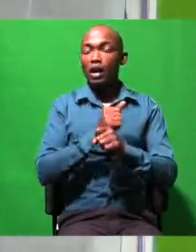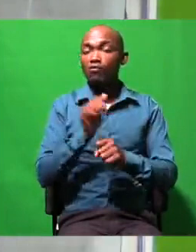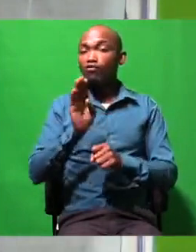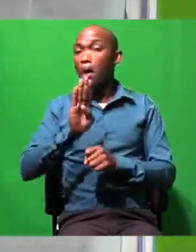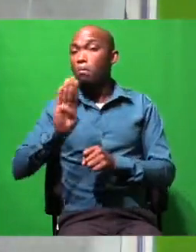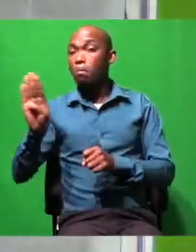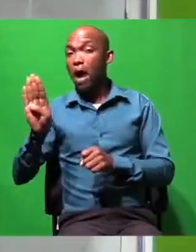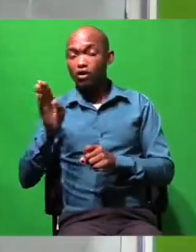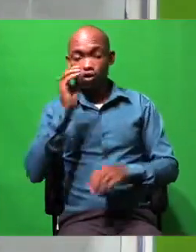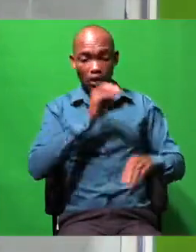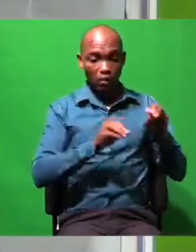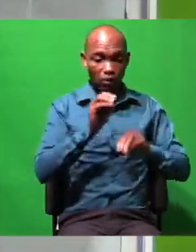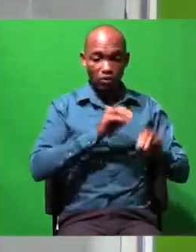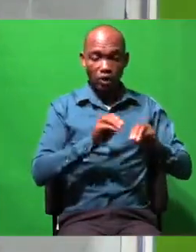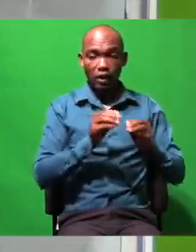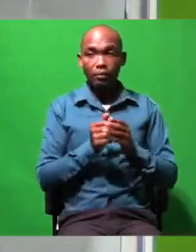biochemistry,